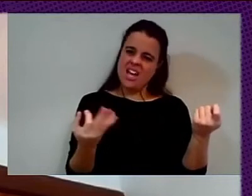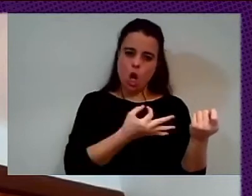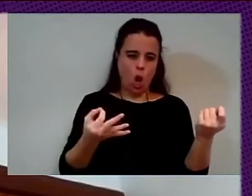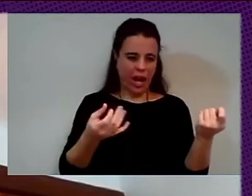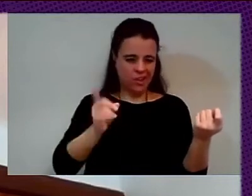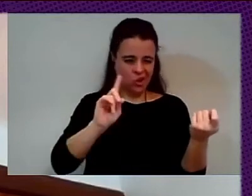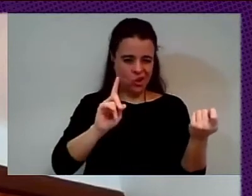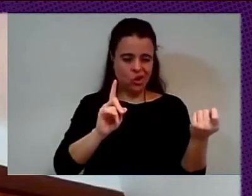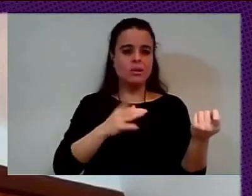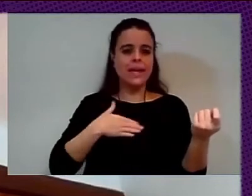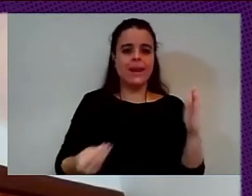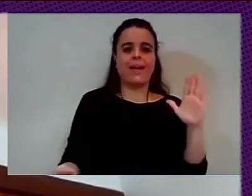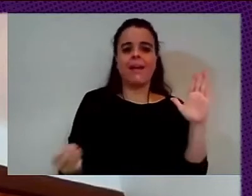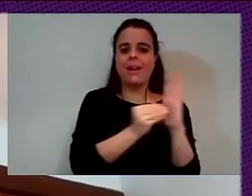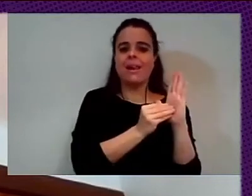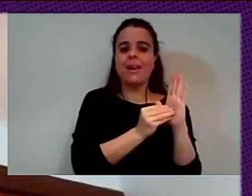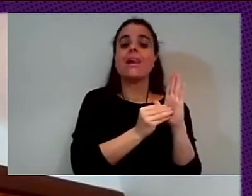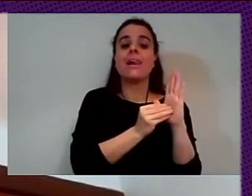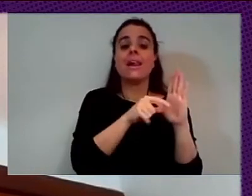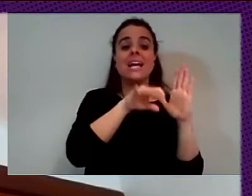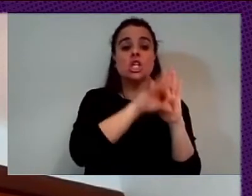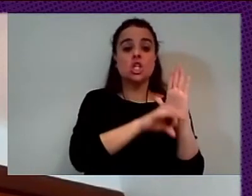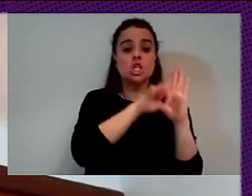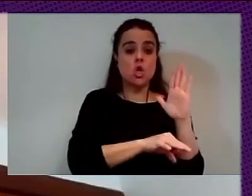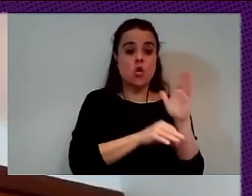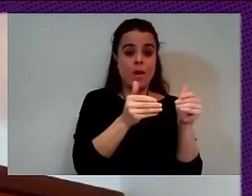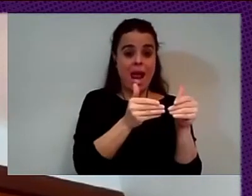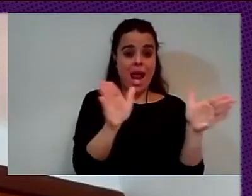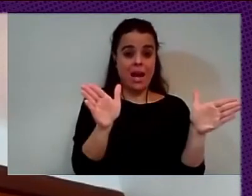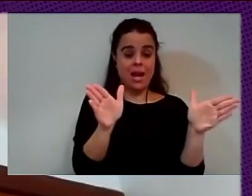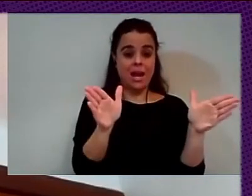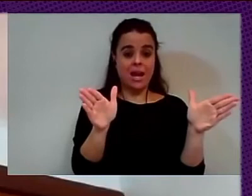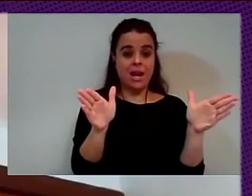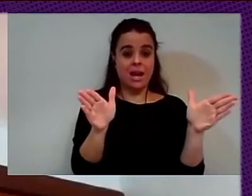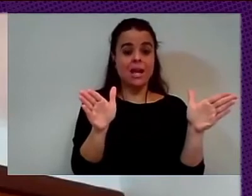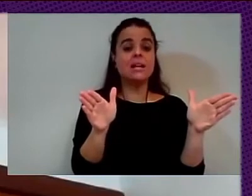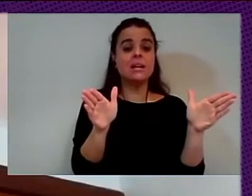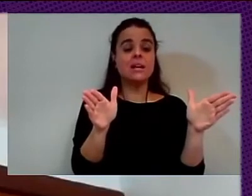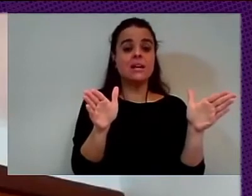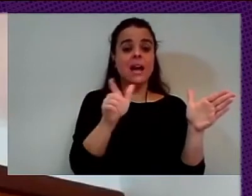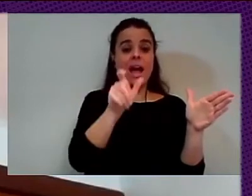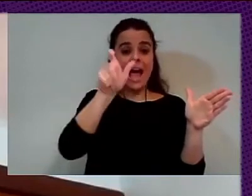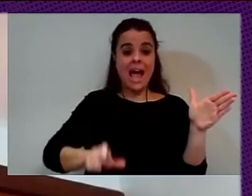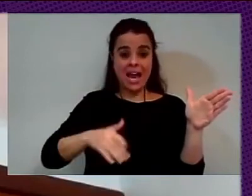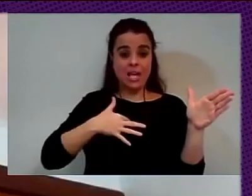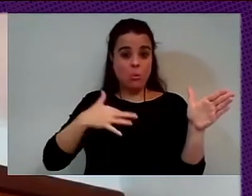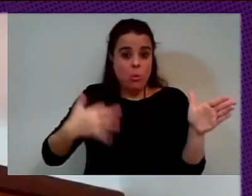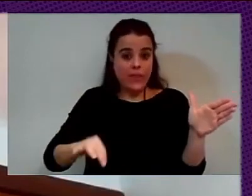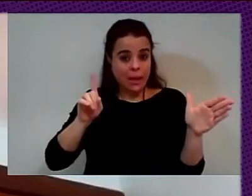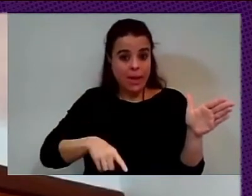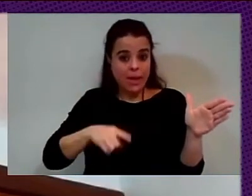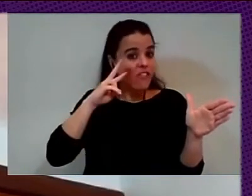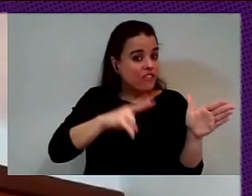can implement an alternative version that's ad-free. So my point is here that when you have the